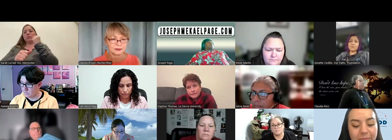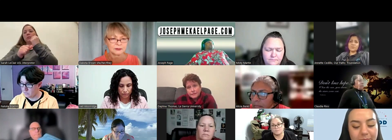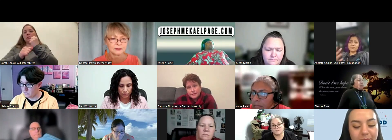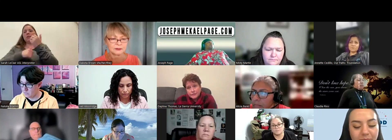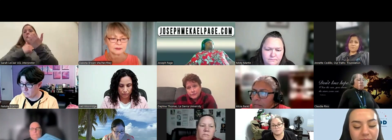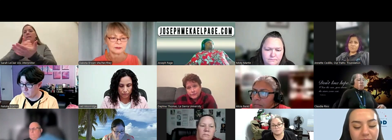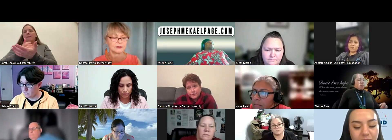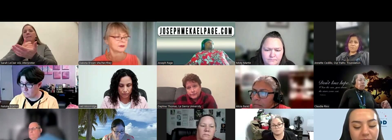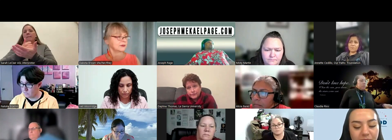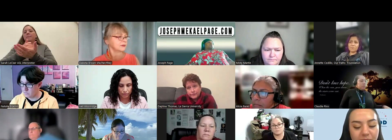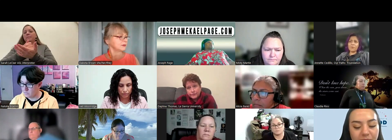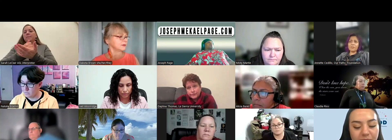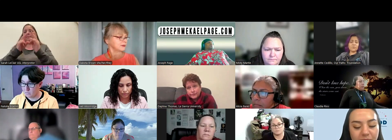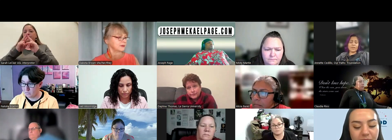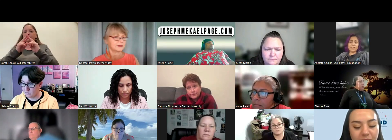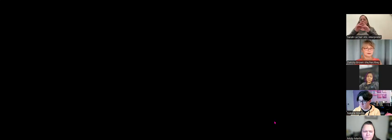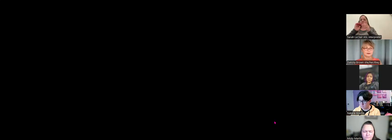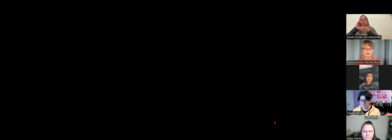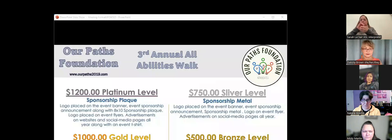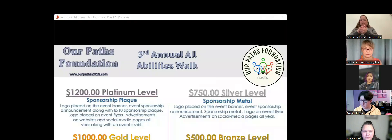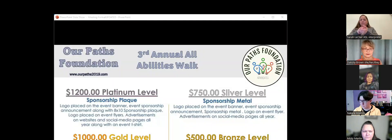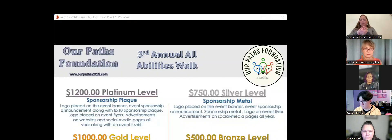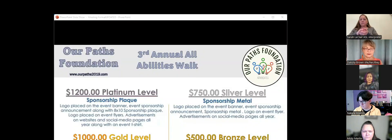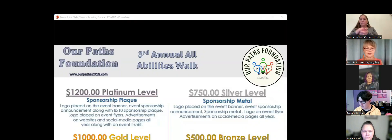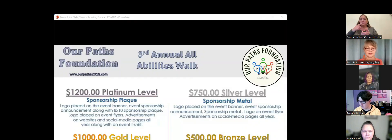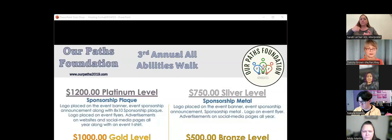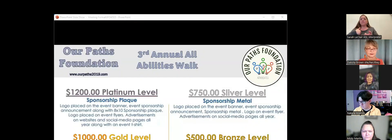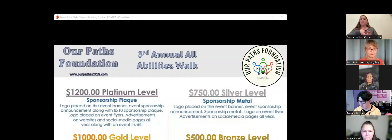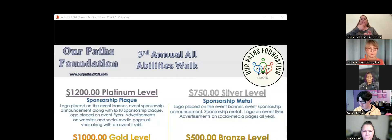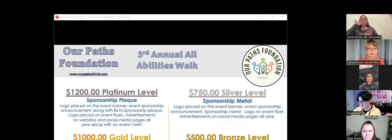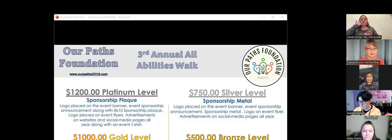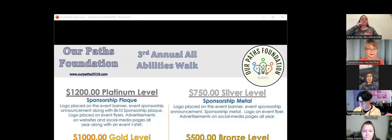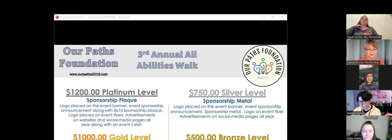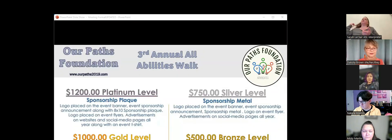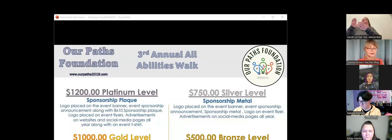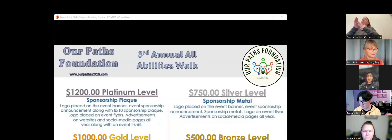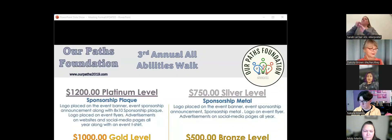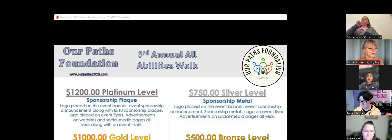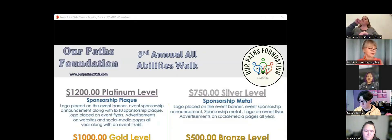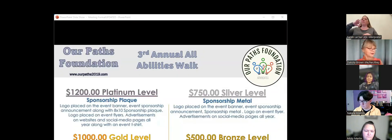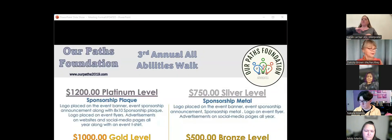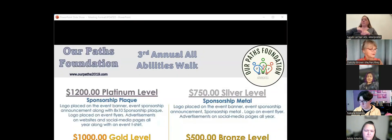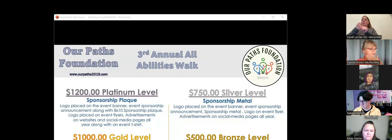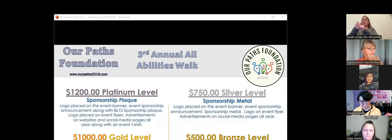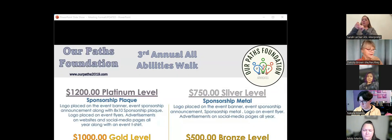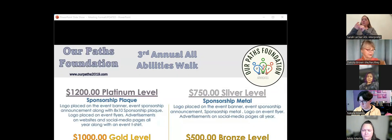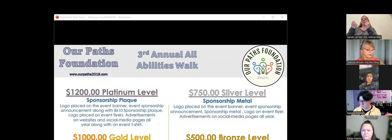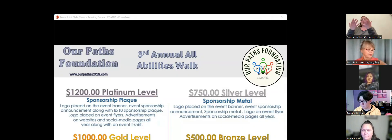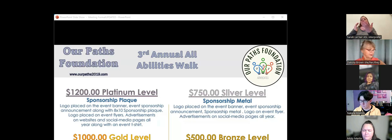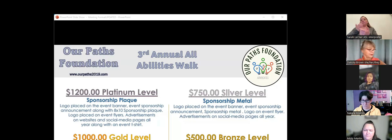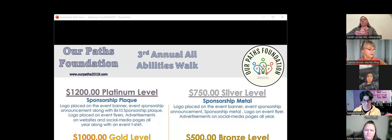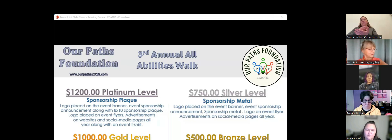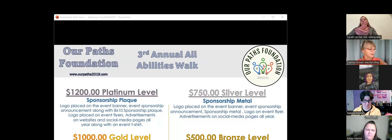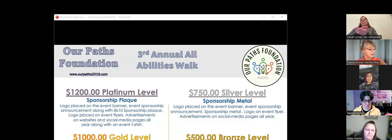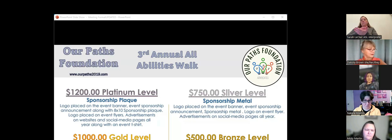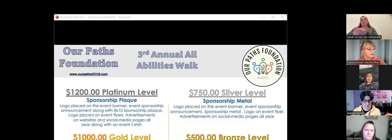due to we just went to a nonprofit officially last year. So a lot of the funding that we do